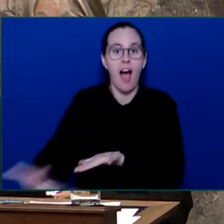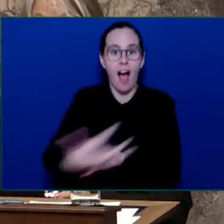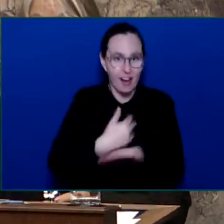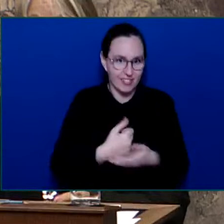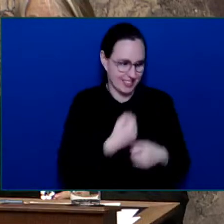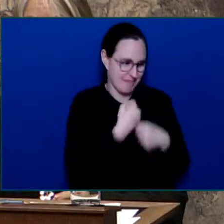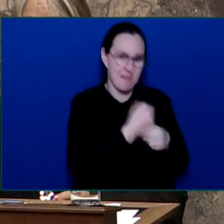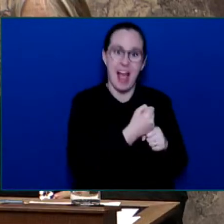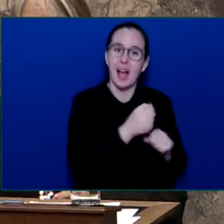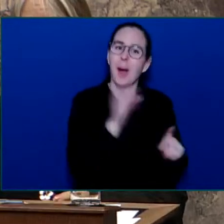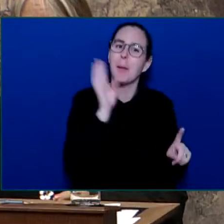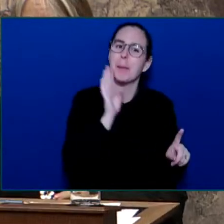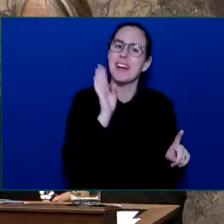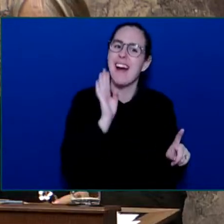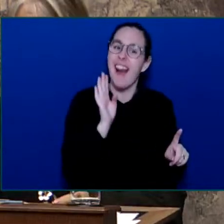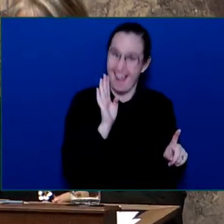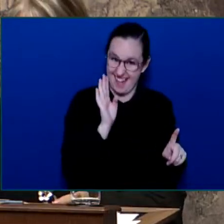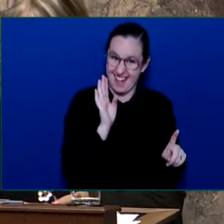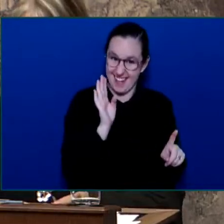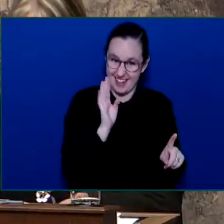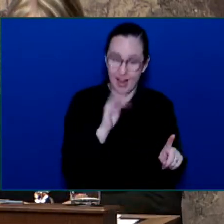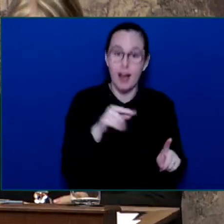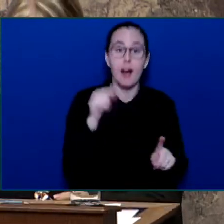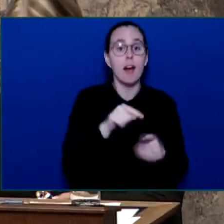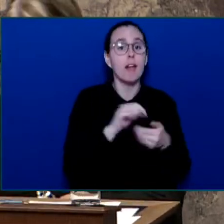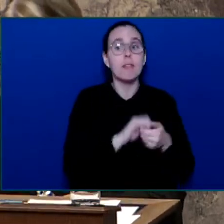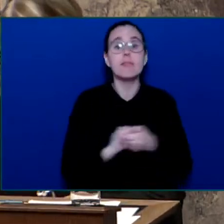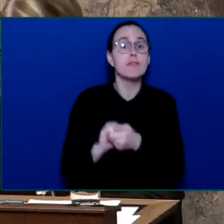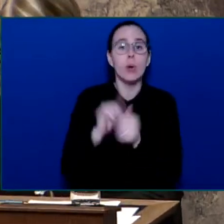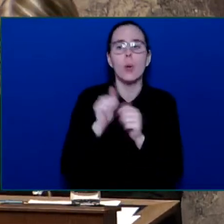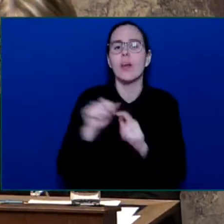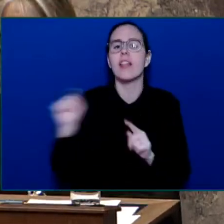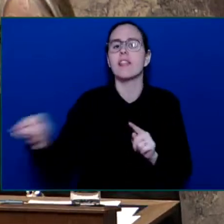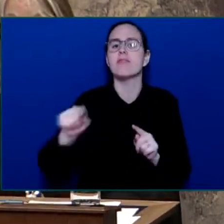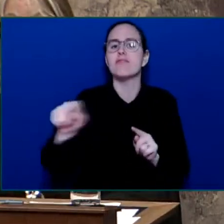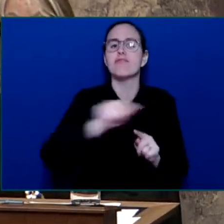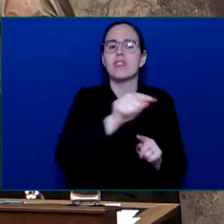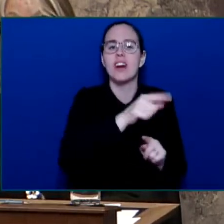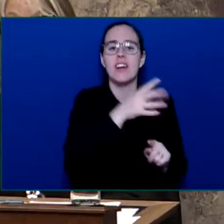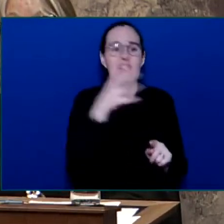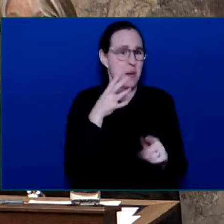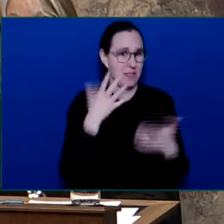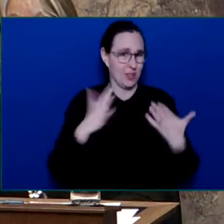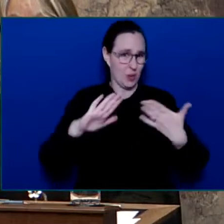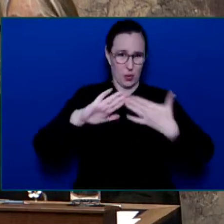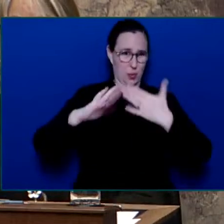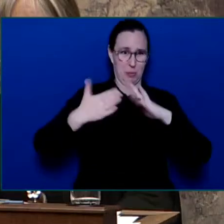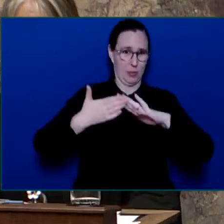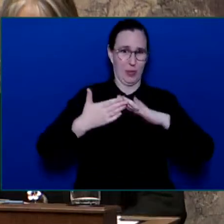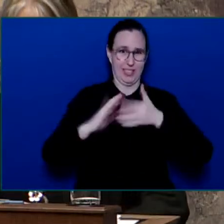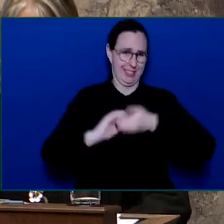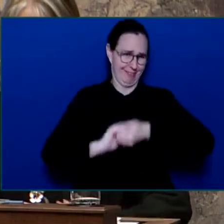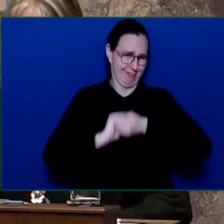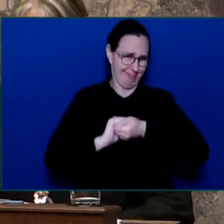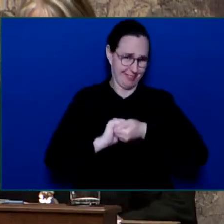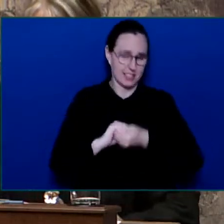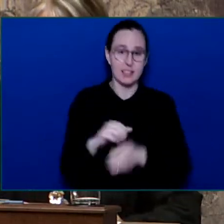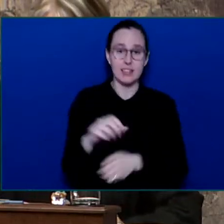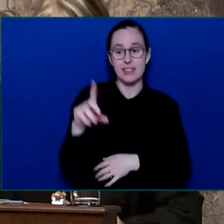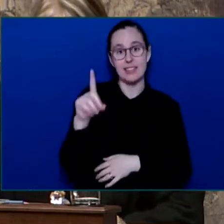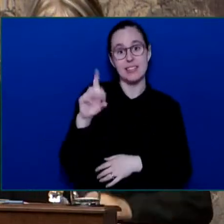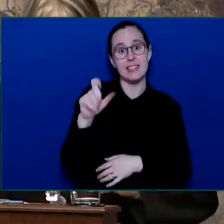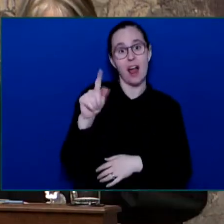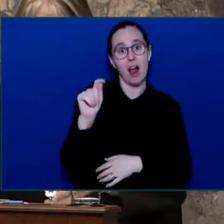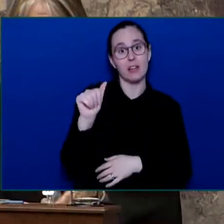collaborations with farmers across our community. It took a lot of work between Delta Council, the Harris family, and the farming community to put the dream together, but